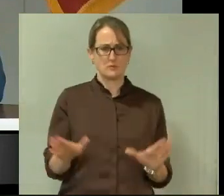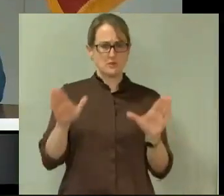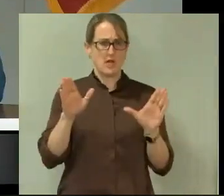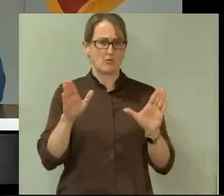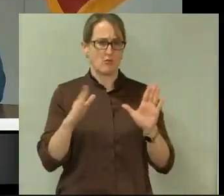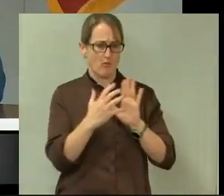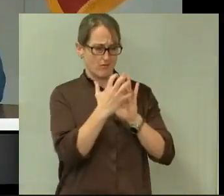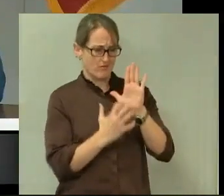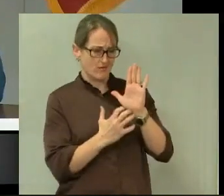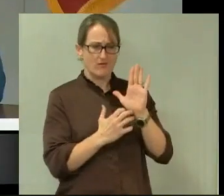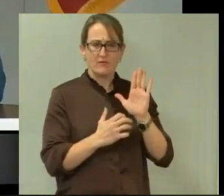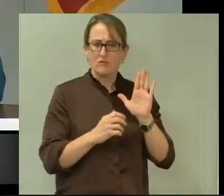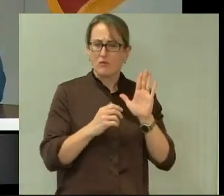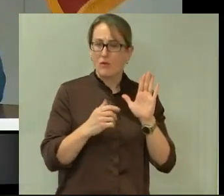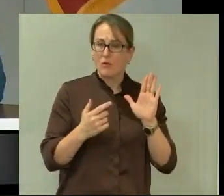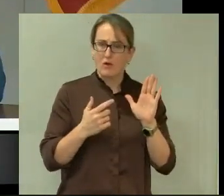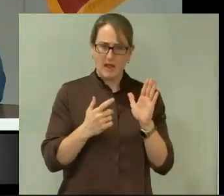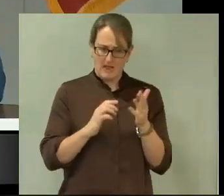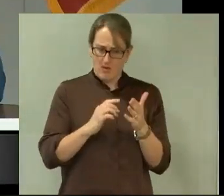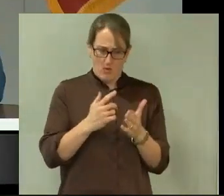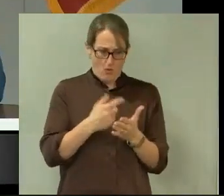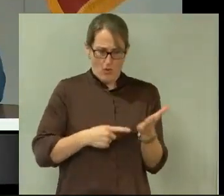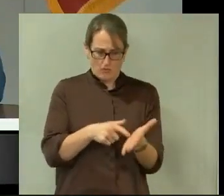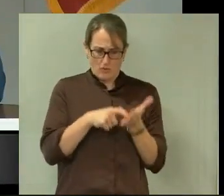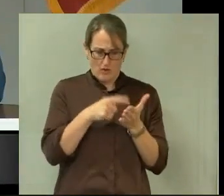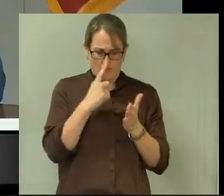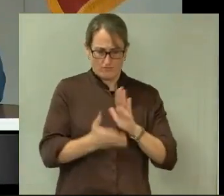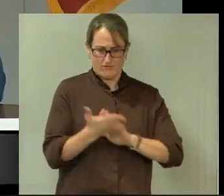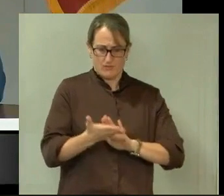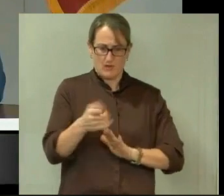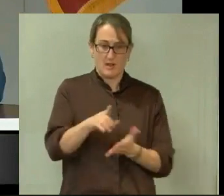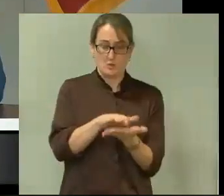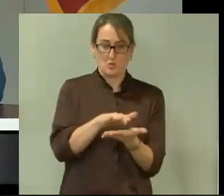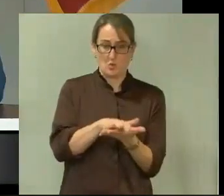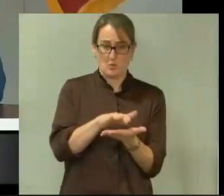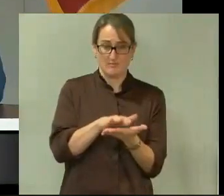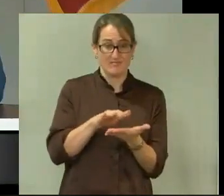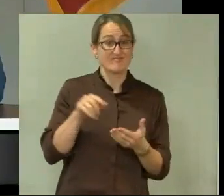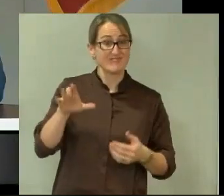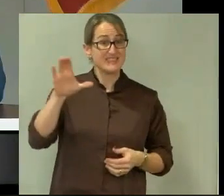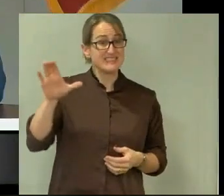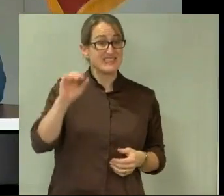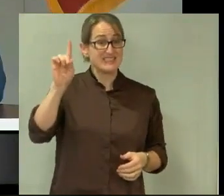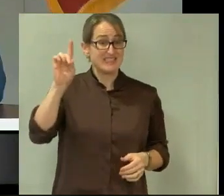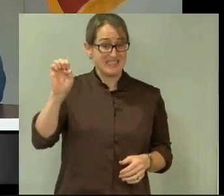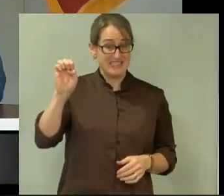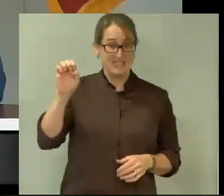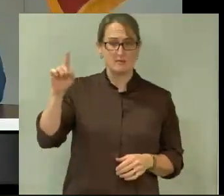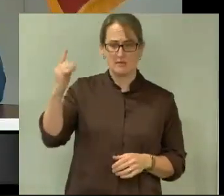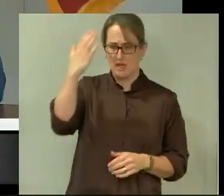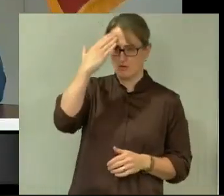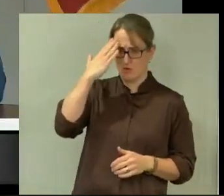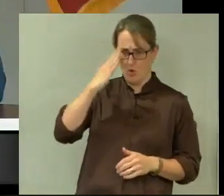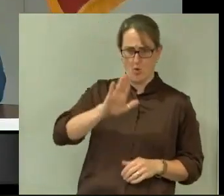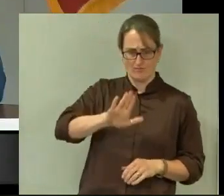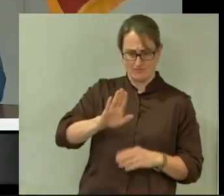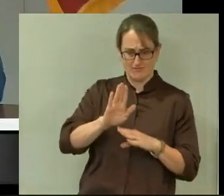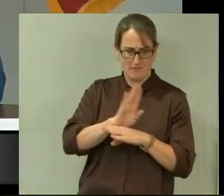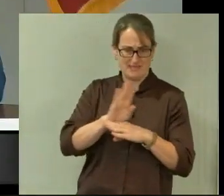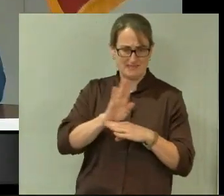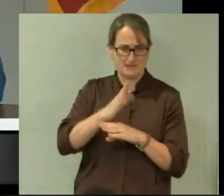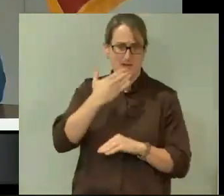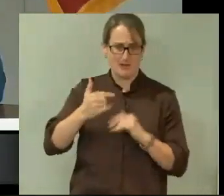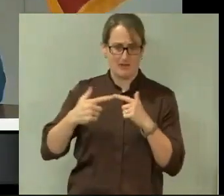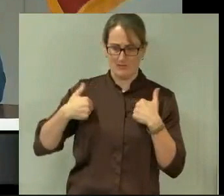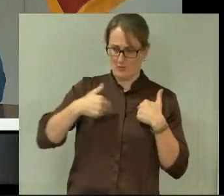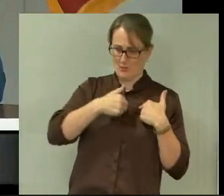that go into operating a school. I think that the California Department of Education knows your business better than we do. And so working